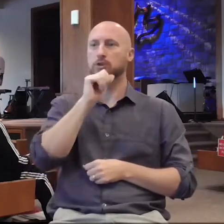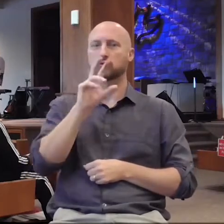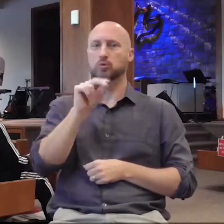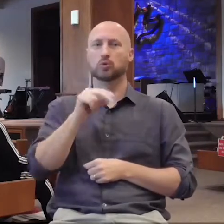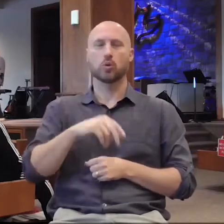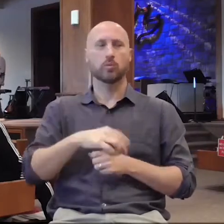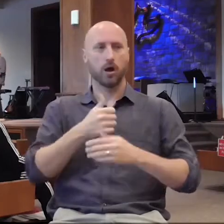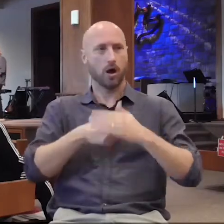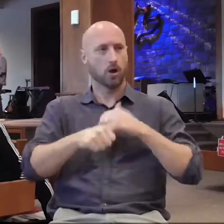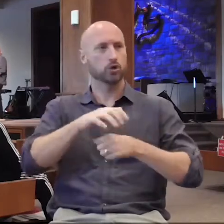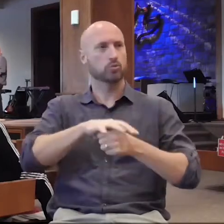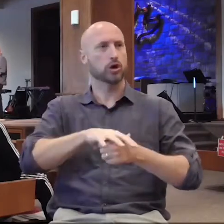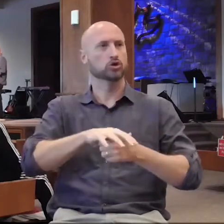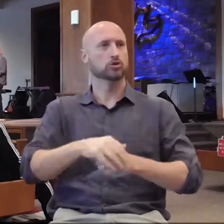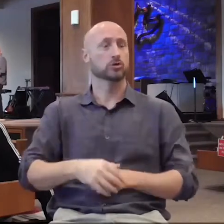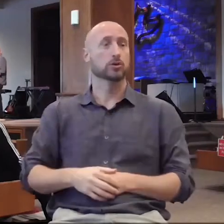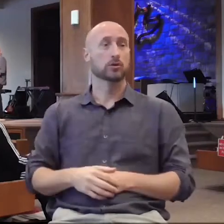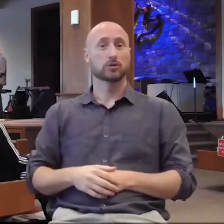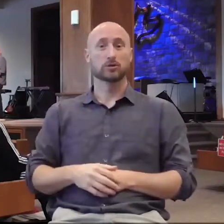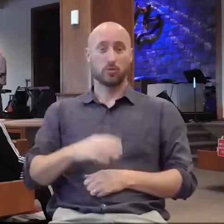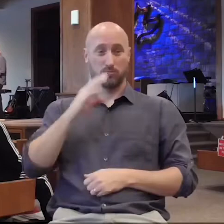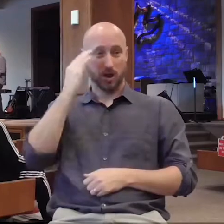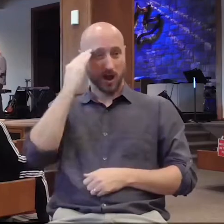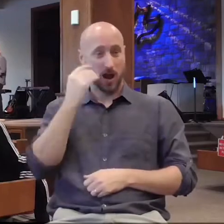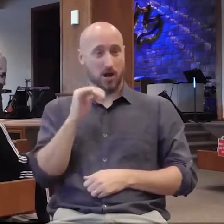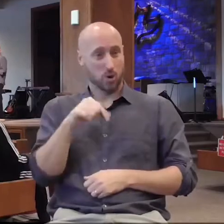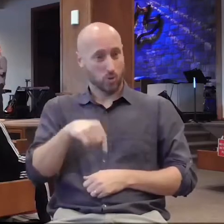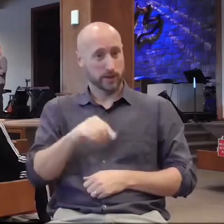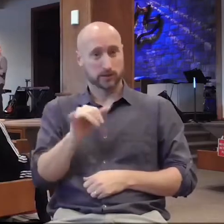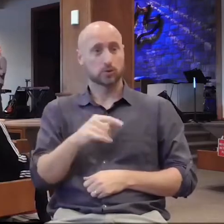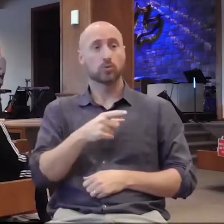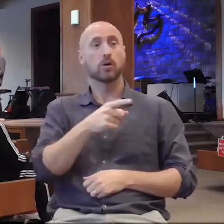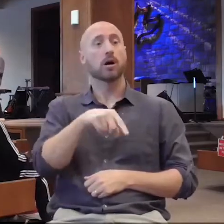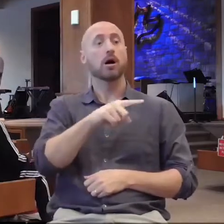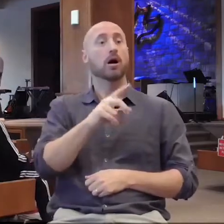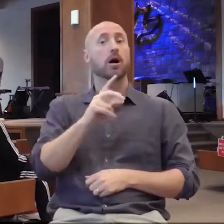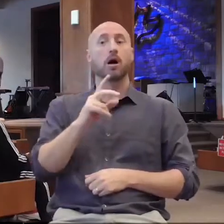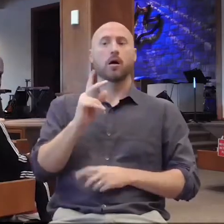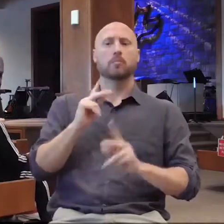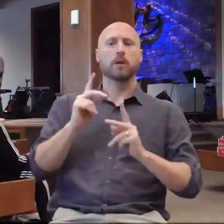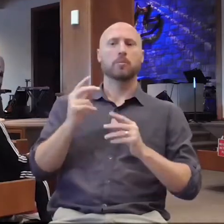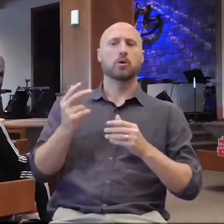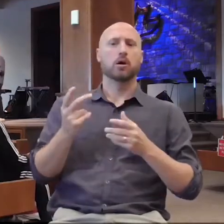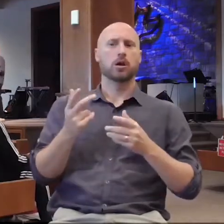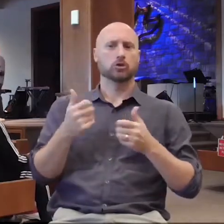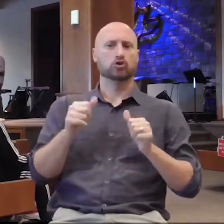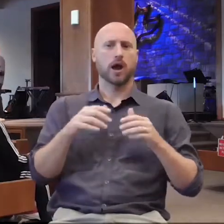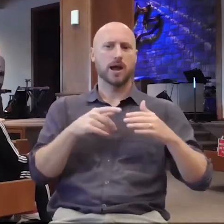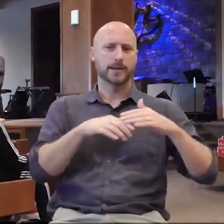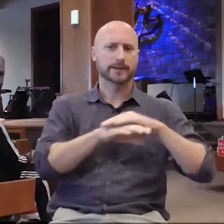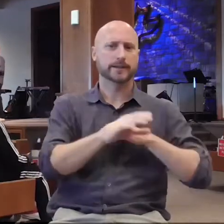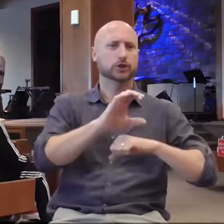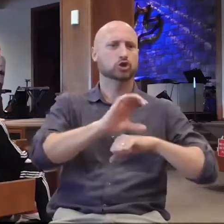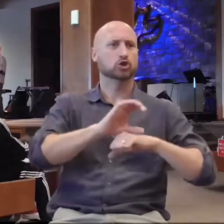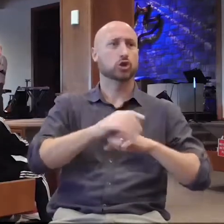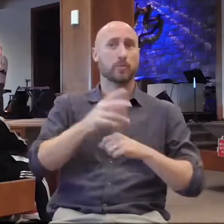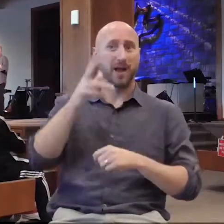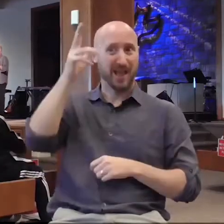patience. And he said, and I know this, how you cannot bear them which are evil. So this is